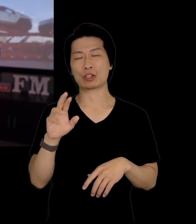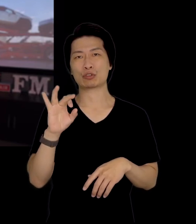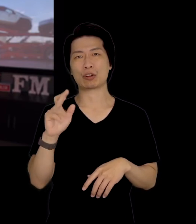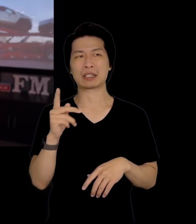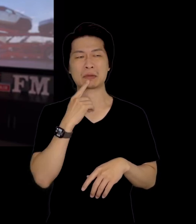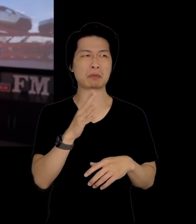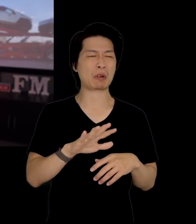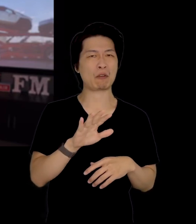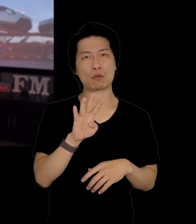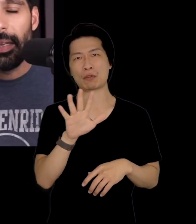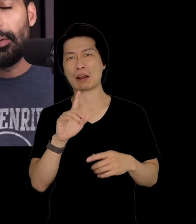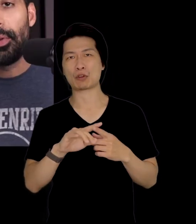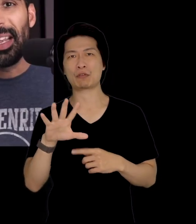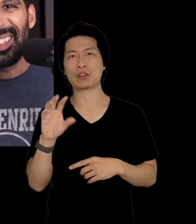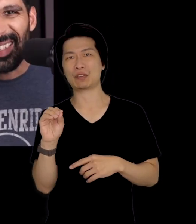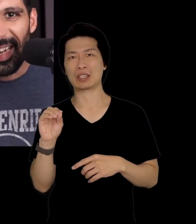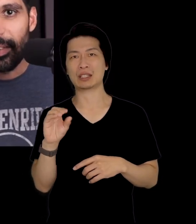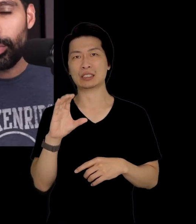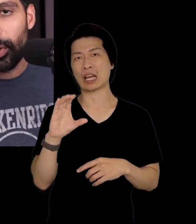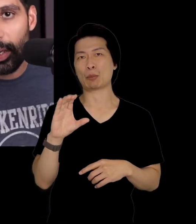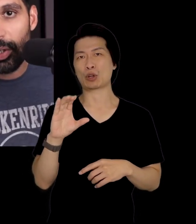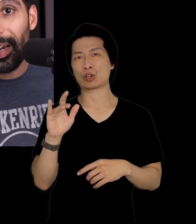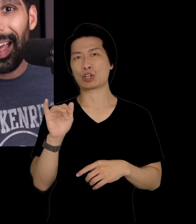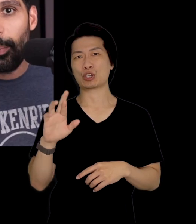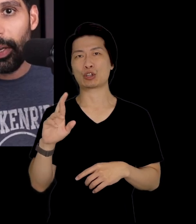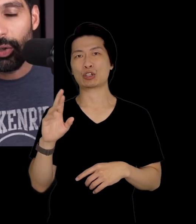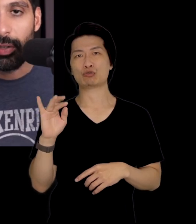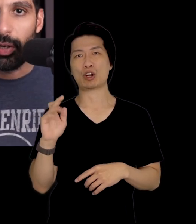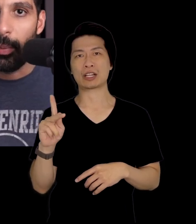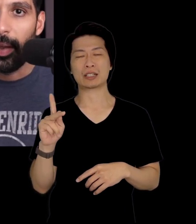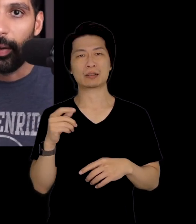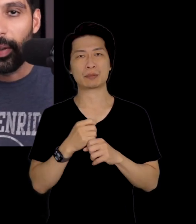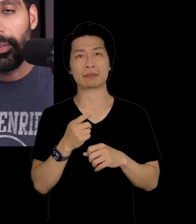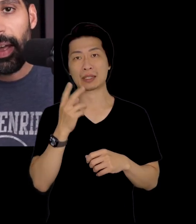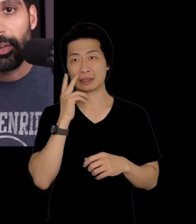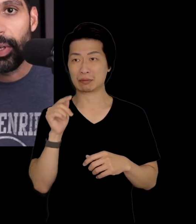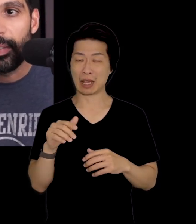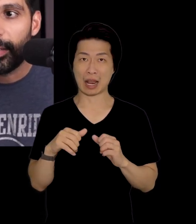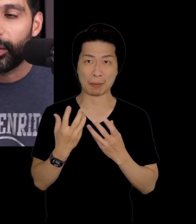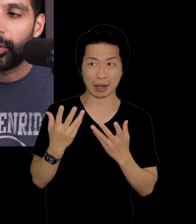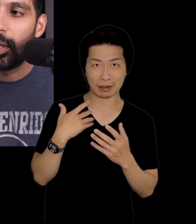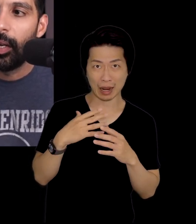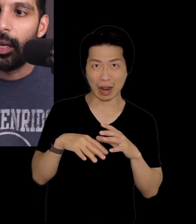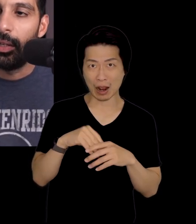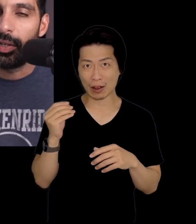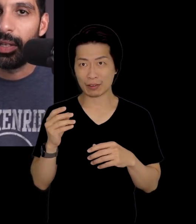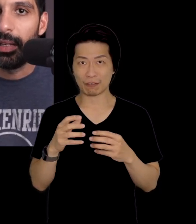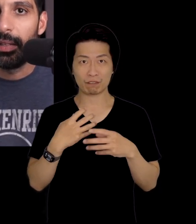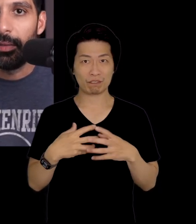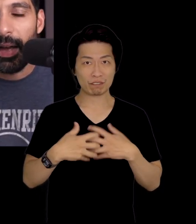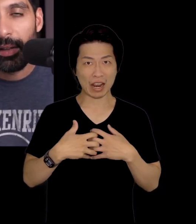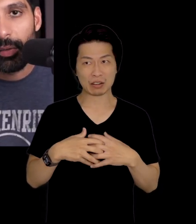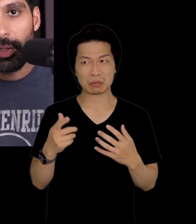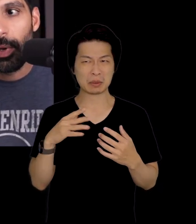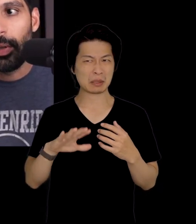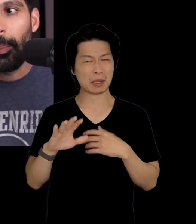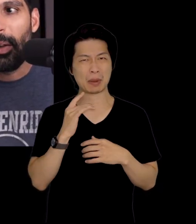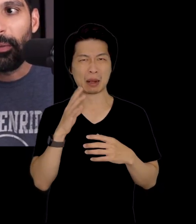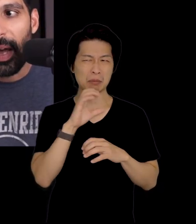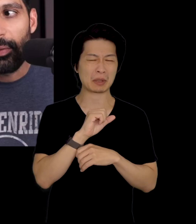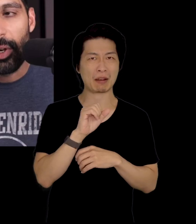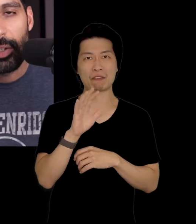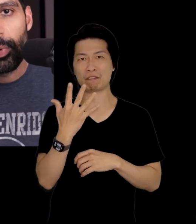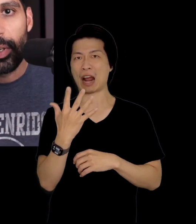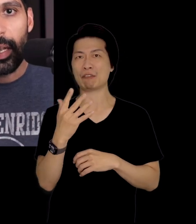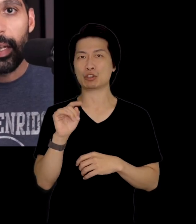between 45 to 50. Now, if we look at the latest production and how many trucks are coming out of Gigafactory Texas, it looks like the factory is building about